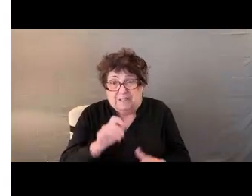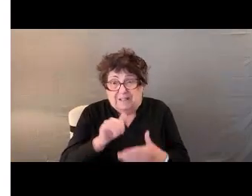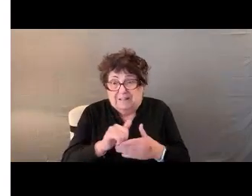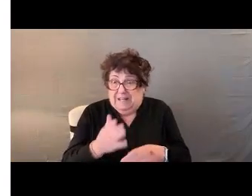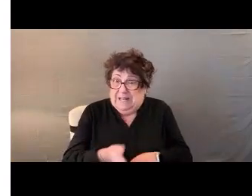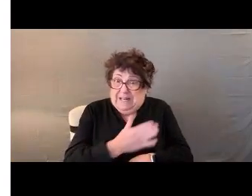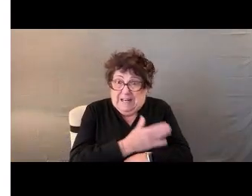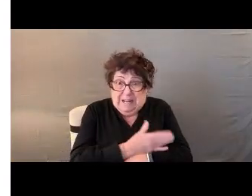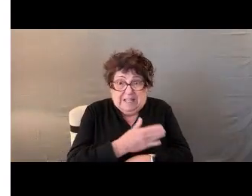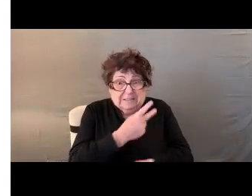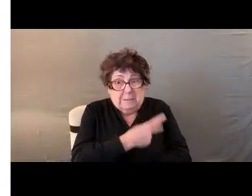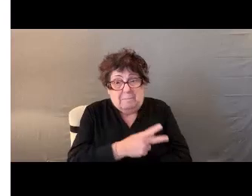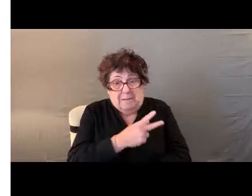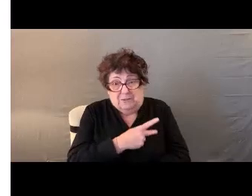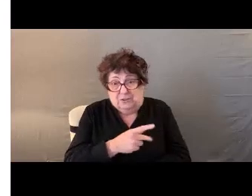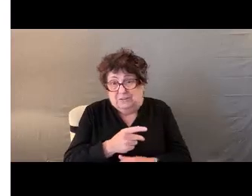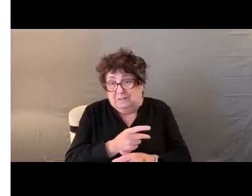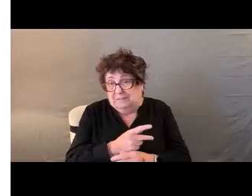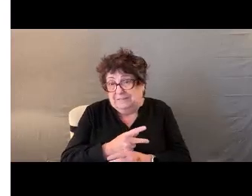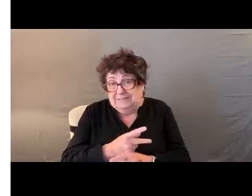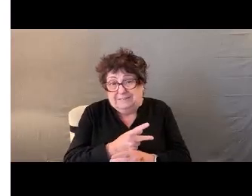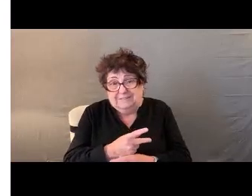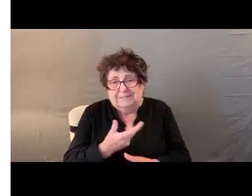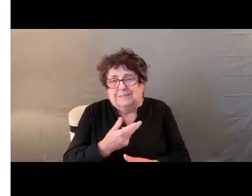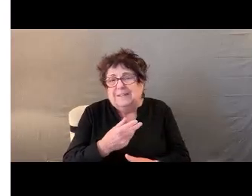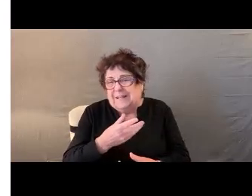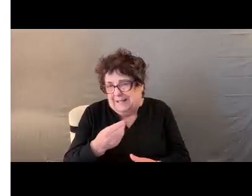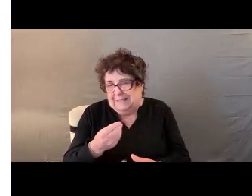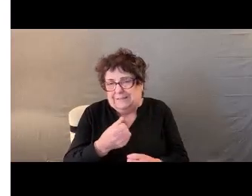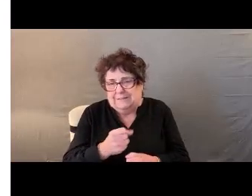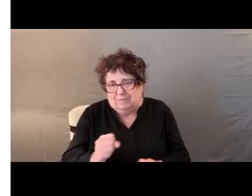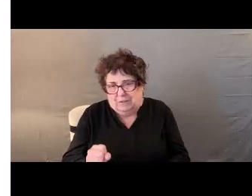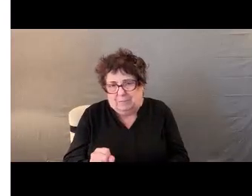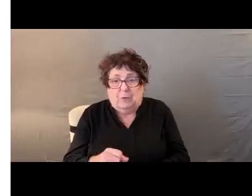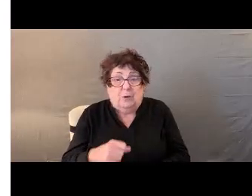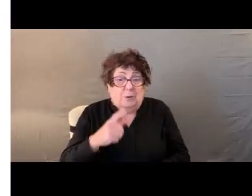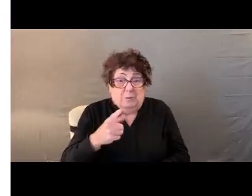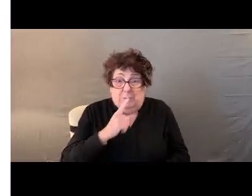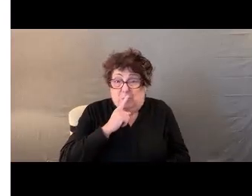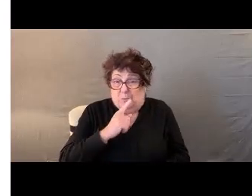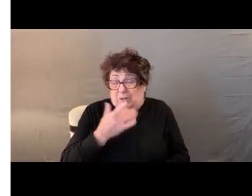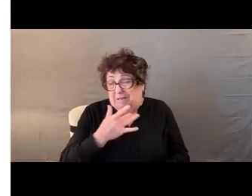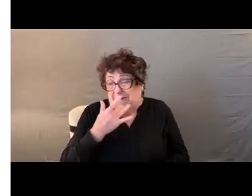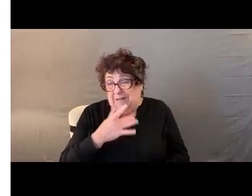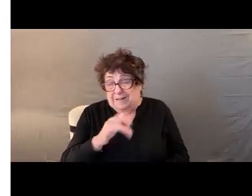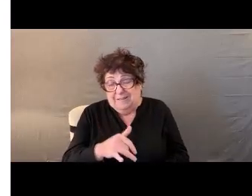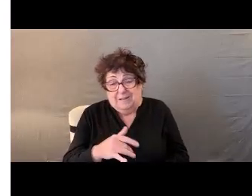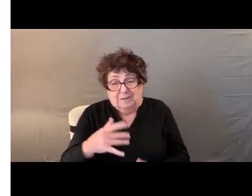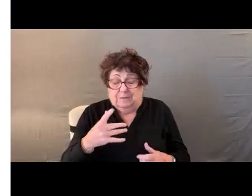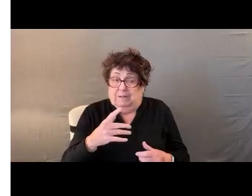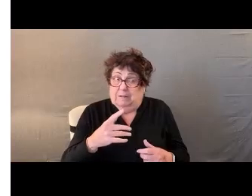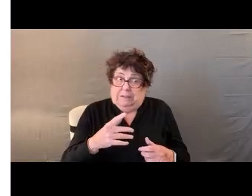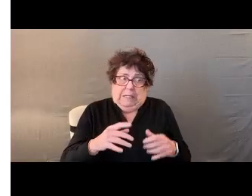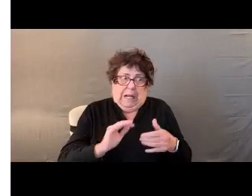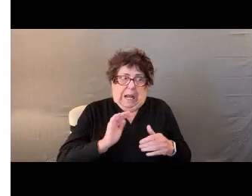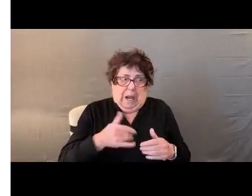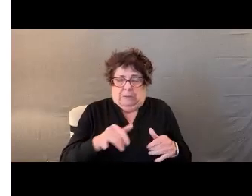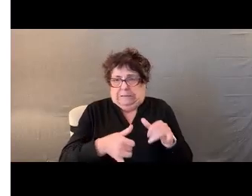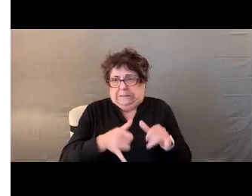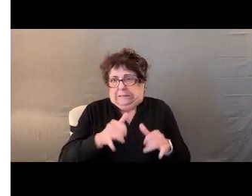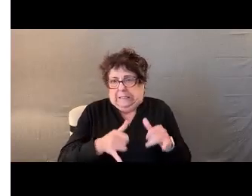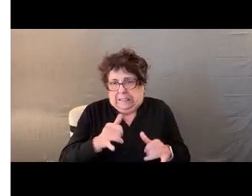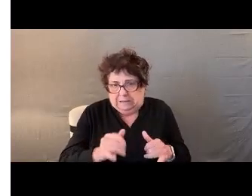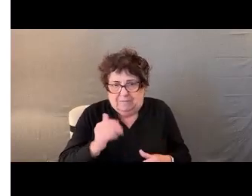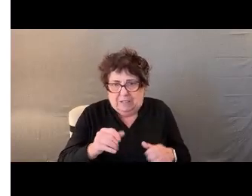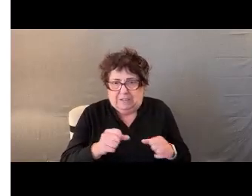more difficult piece, as I've alluded to earlier, is just the size of our system, how many players there are that are involved, how many stakeholders are